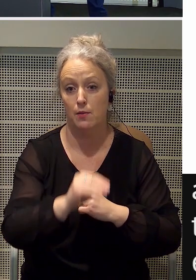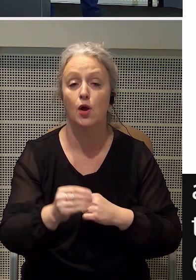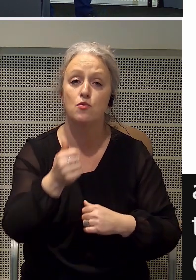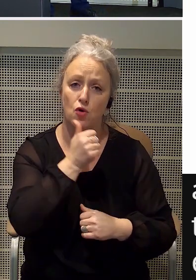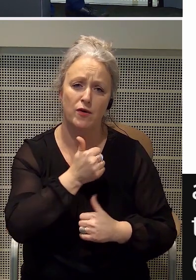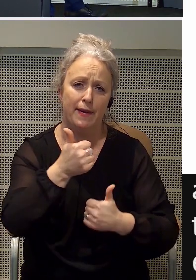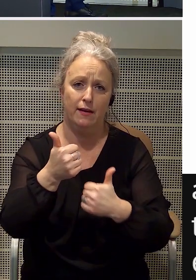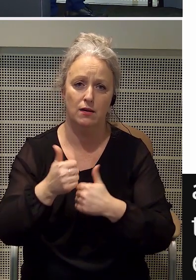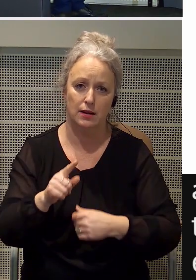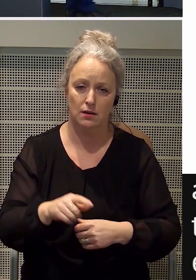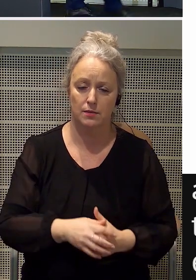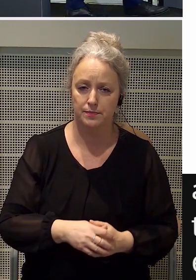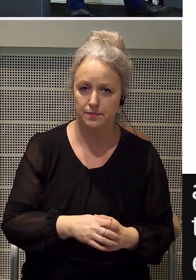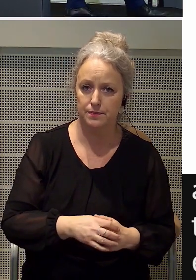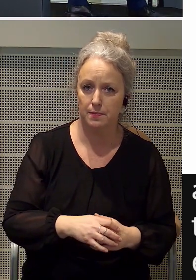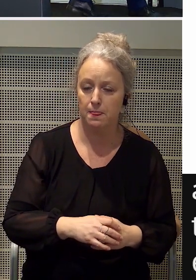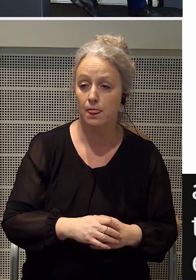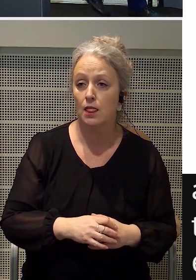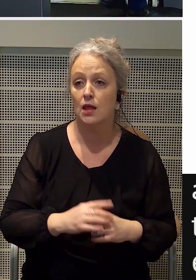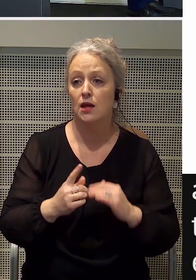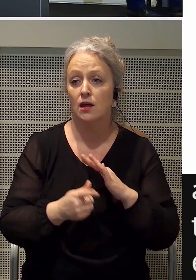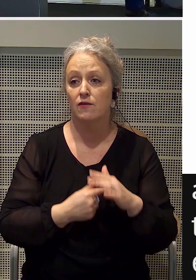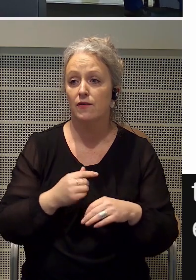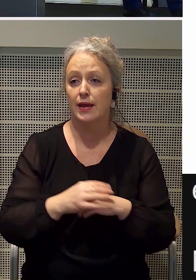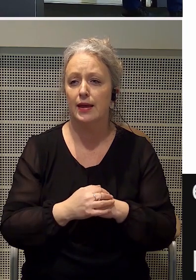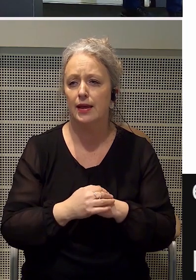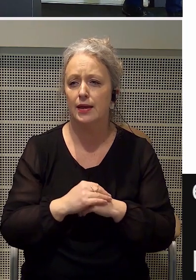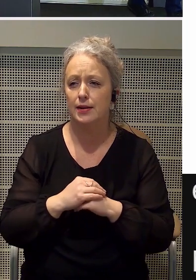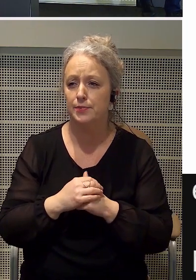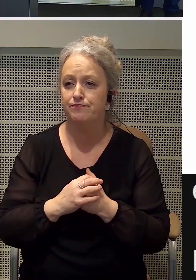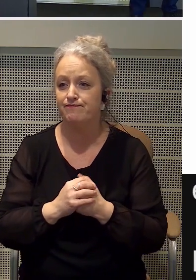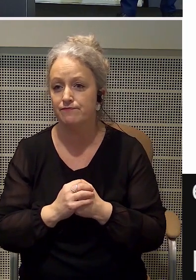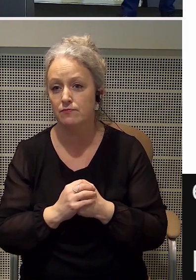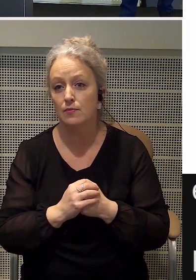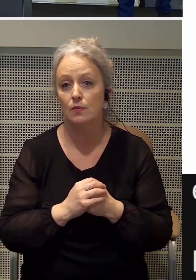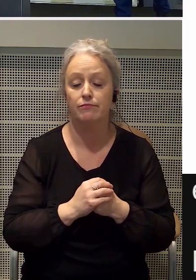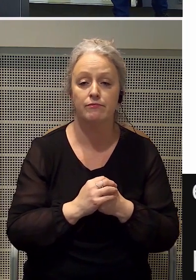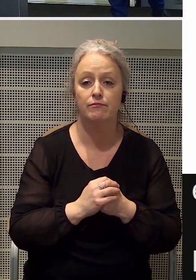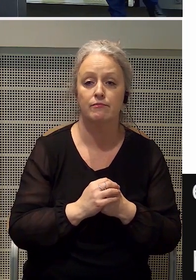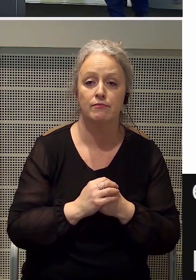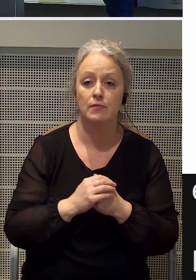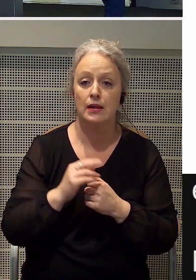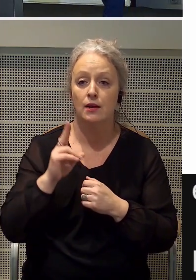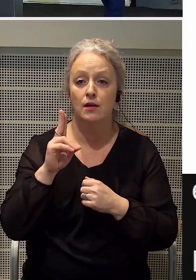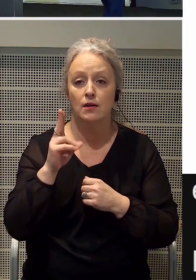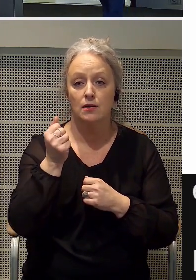to be positive and focus on the positive. I think that this is good.